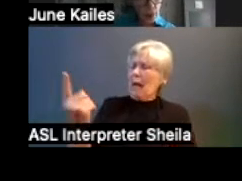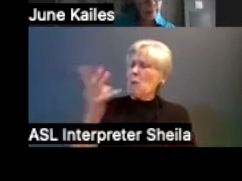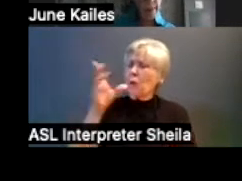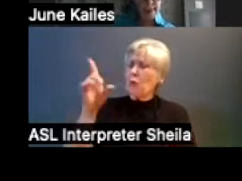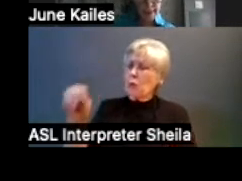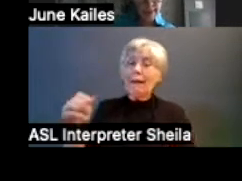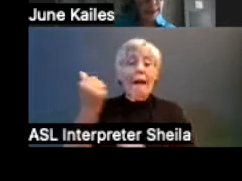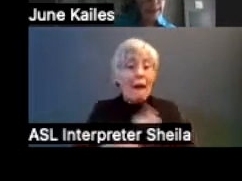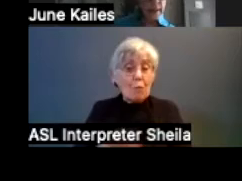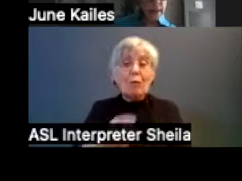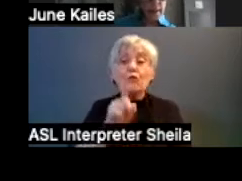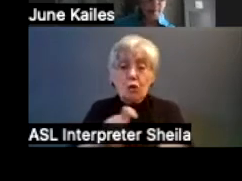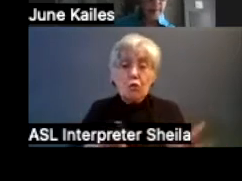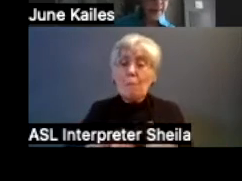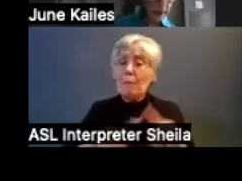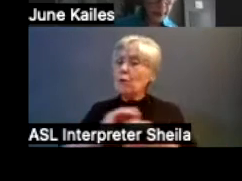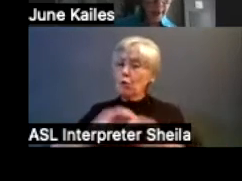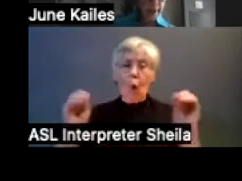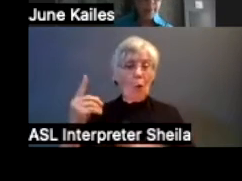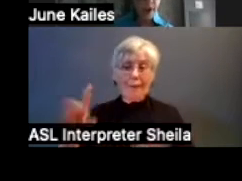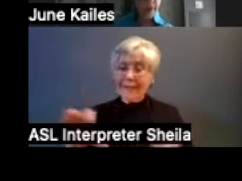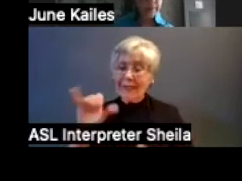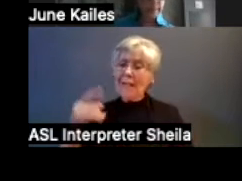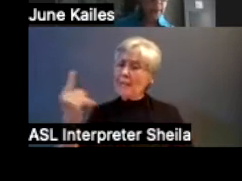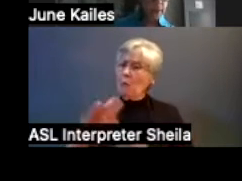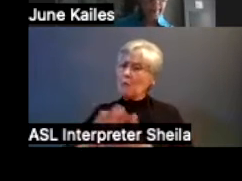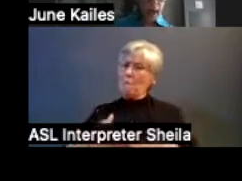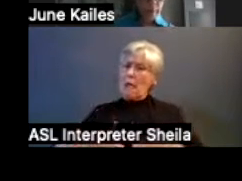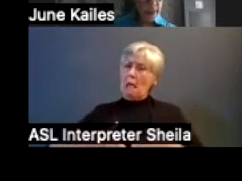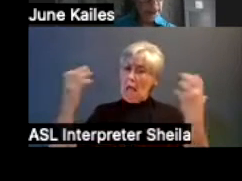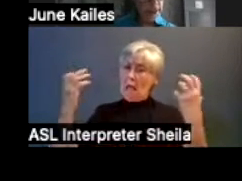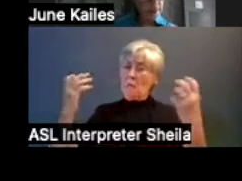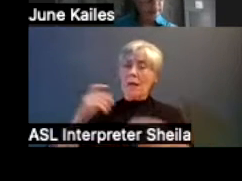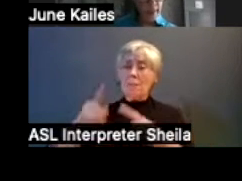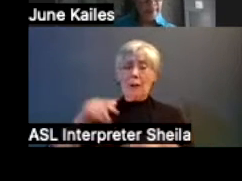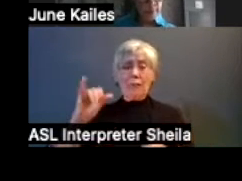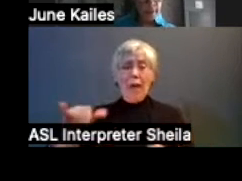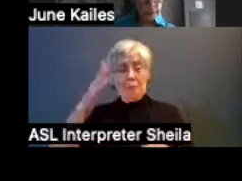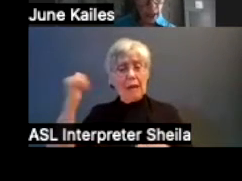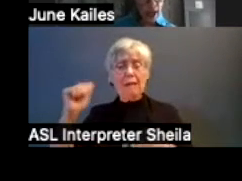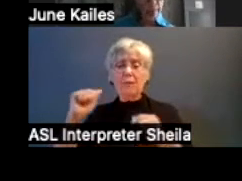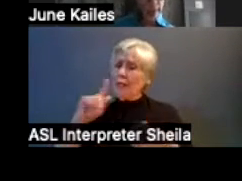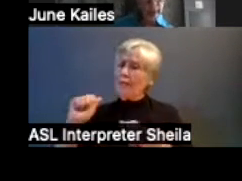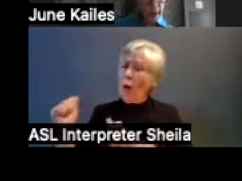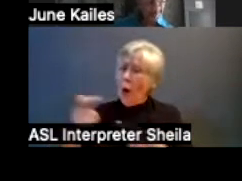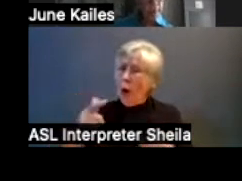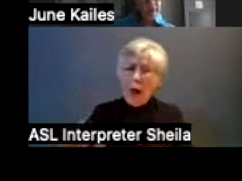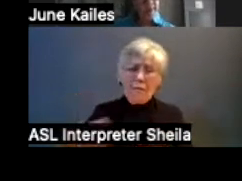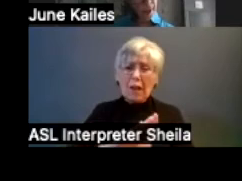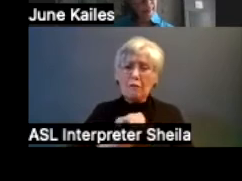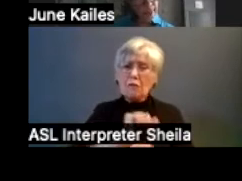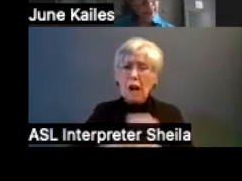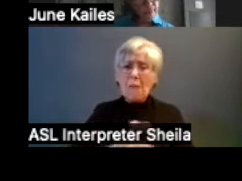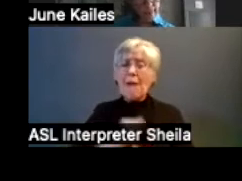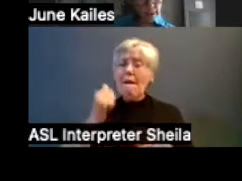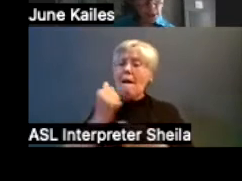but nobody did it. Somebody got angry about that because it was everybody's job. Everybody